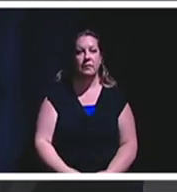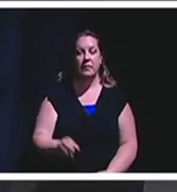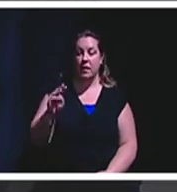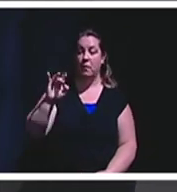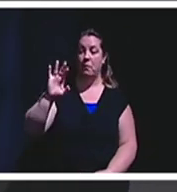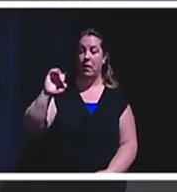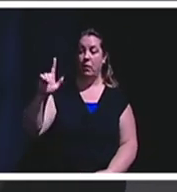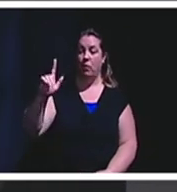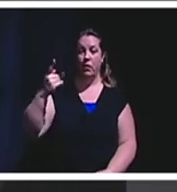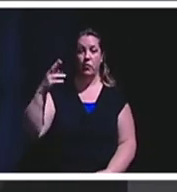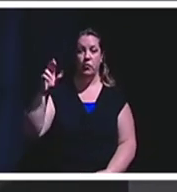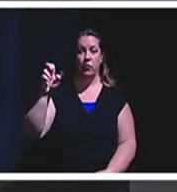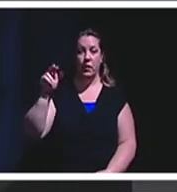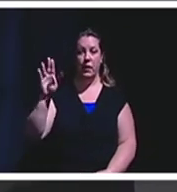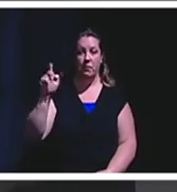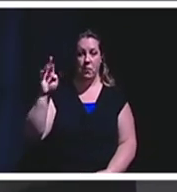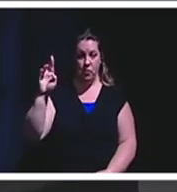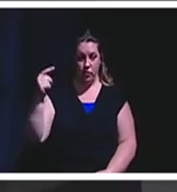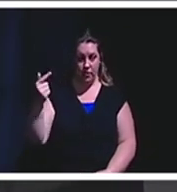Michael Greenberg.